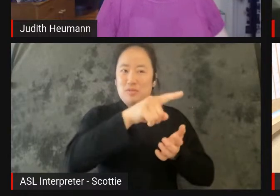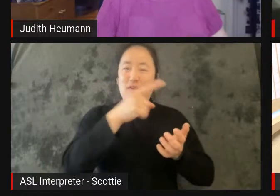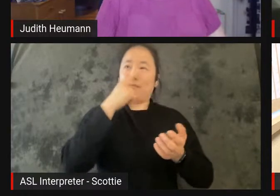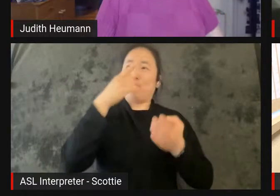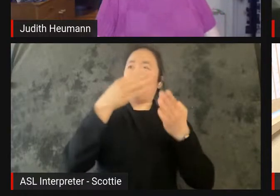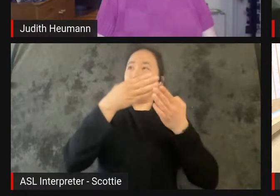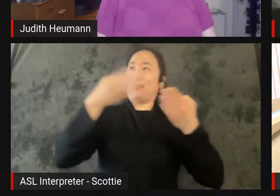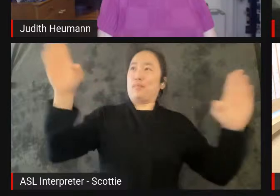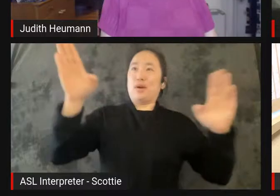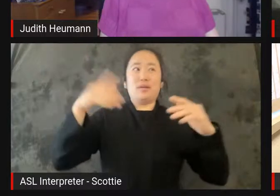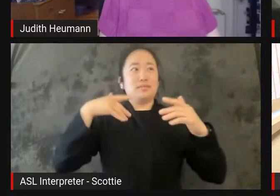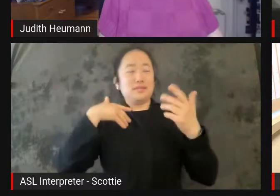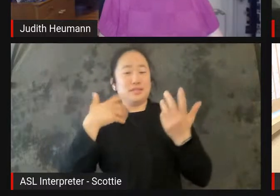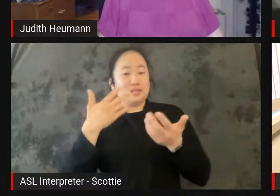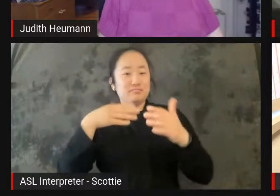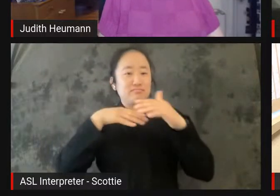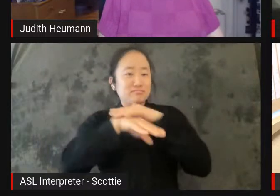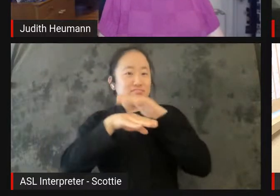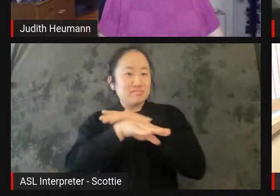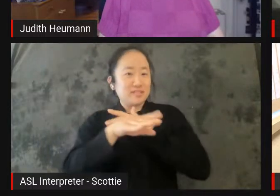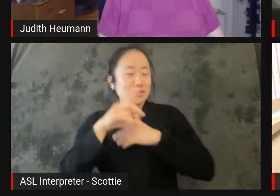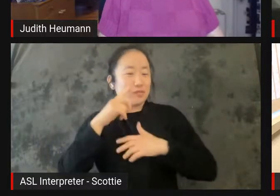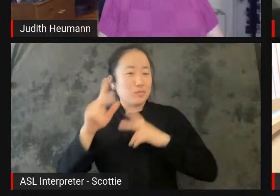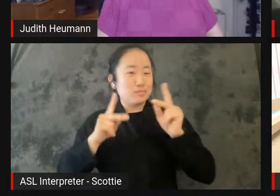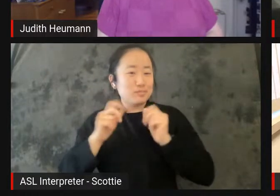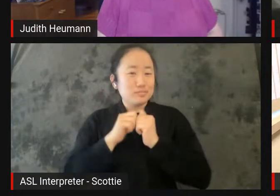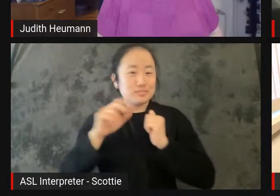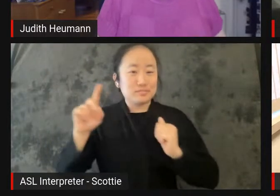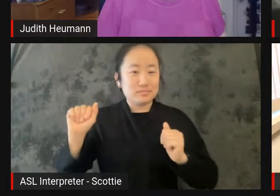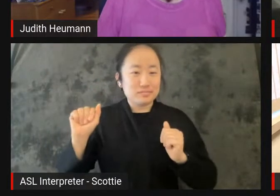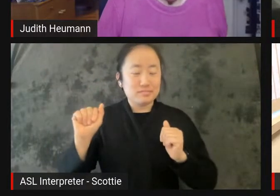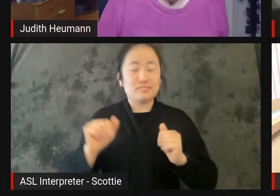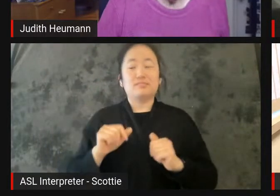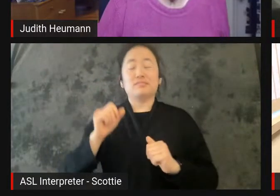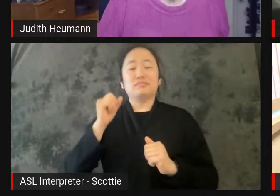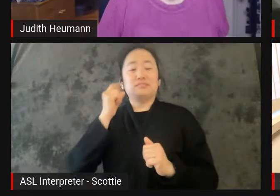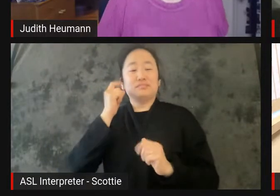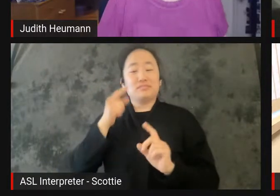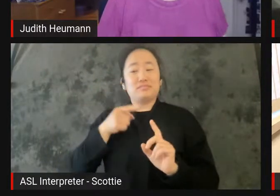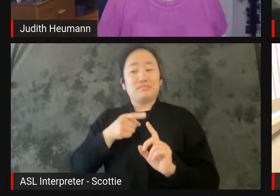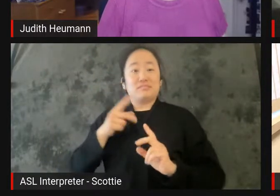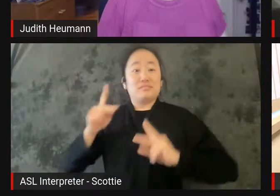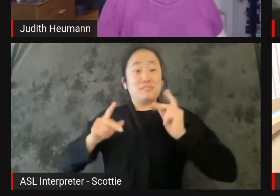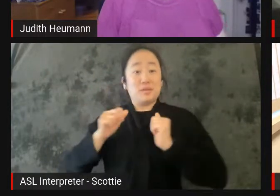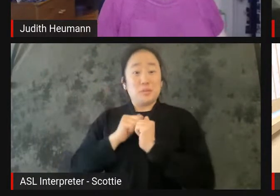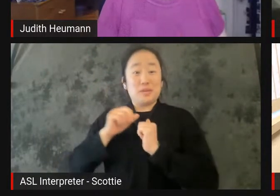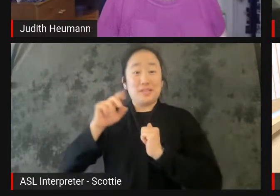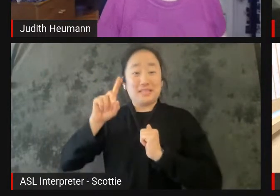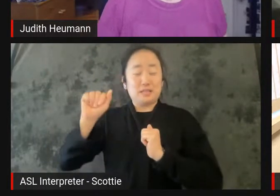for people with disabilities. The intense advocacy by people with disabilities that Judy led